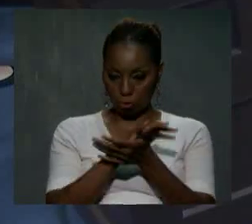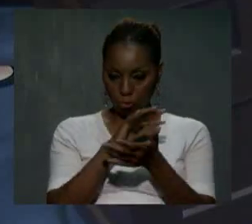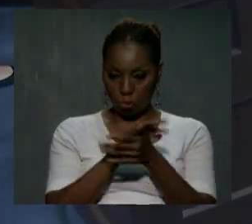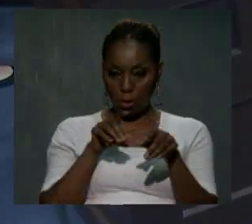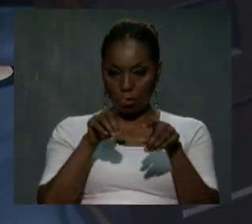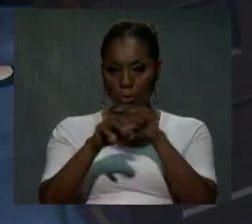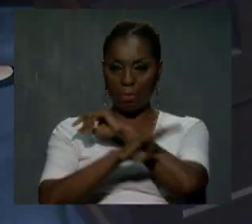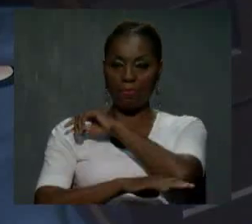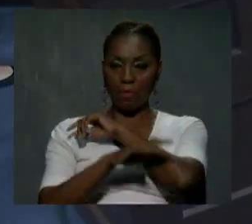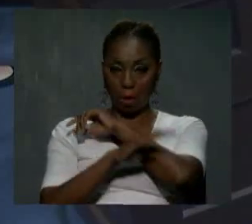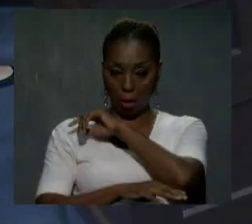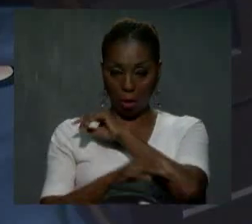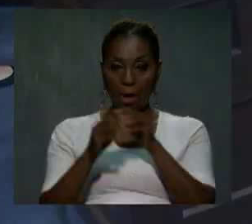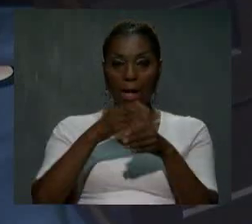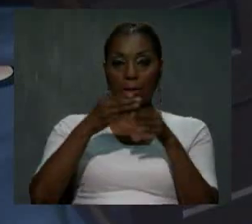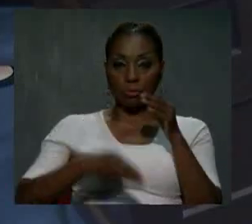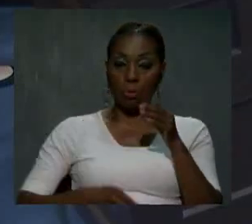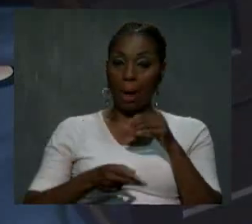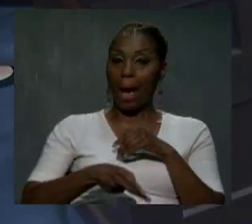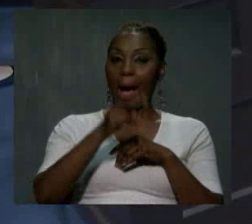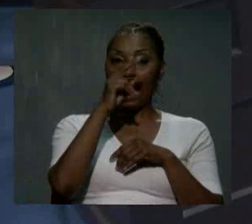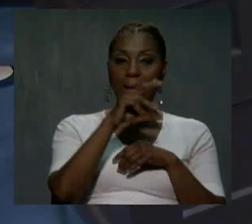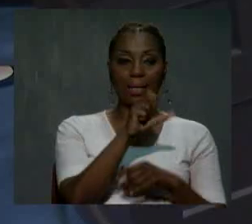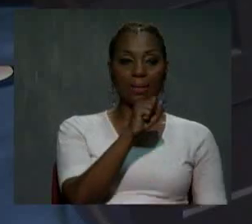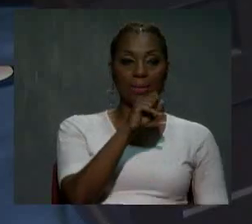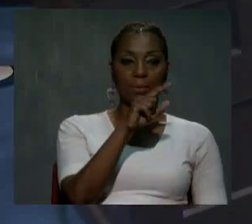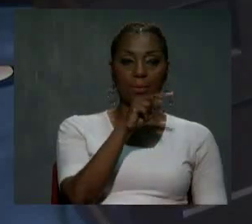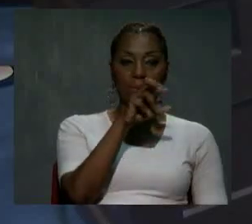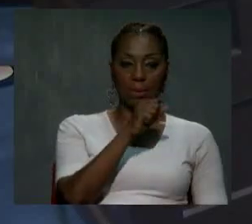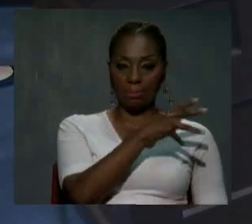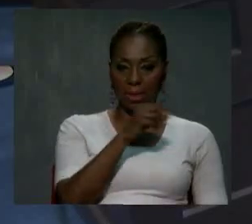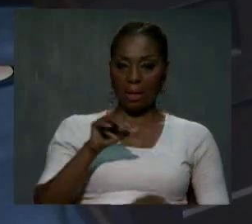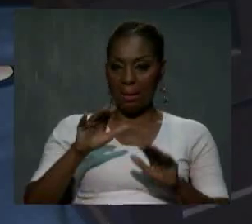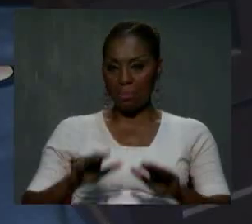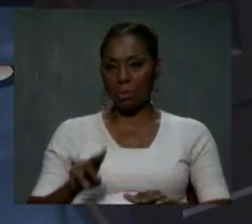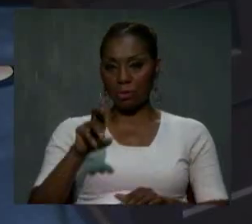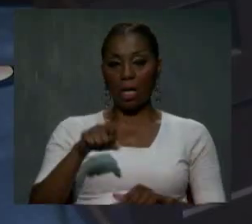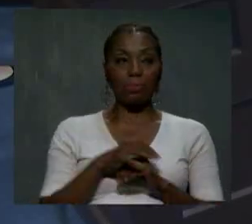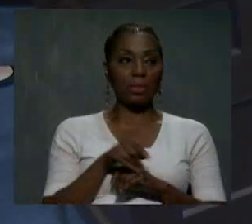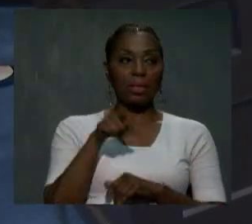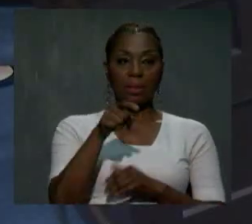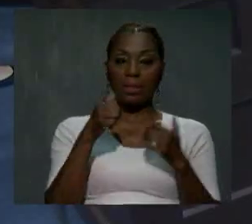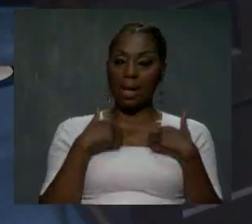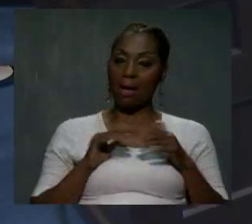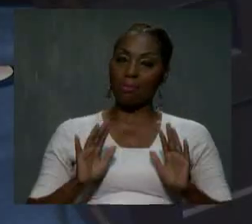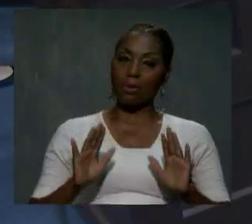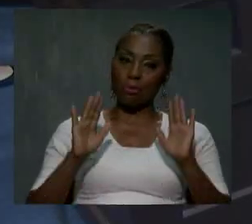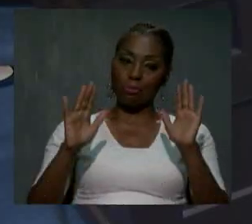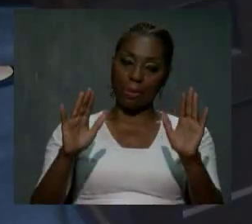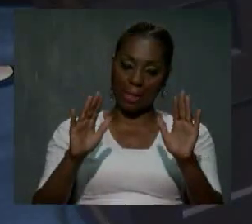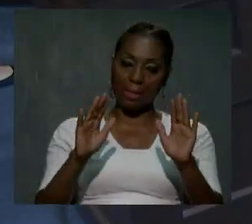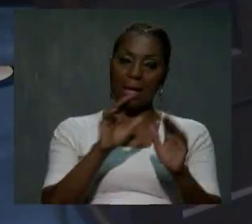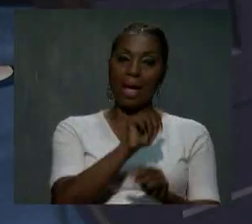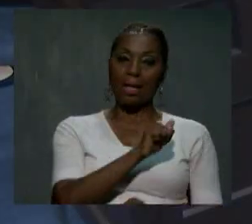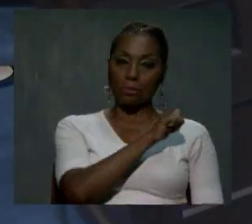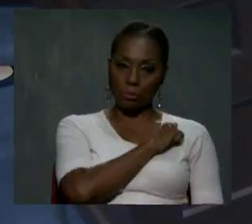Malcolm scored highest in both sit-ups and push-ups in the Love Your School Fitness Gram Challenge. He has a great attitude and work ethic and deserving of the